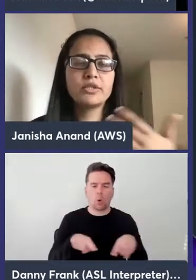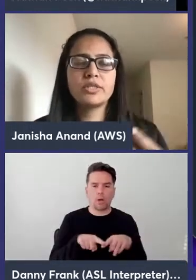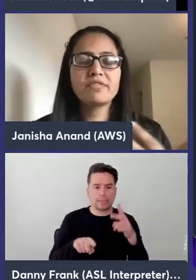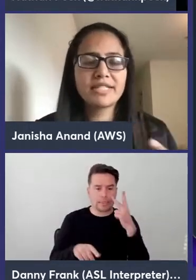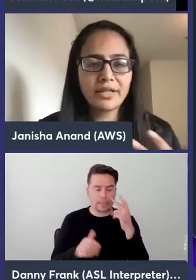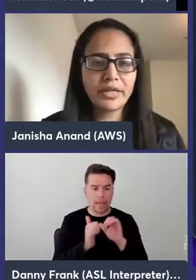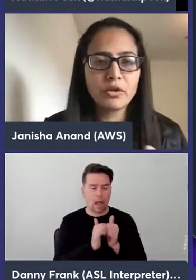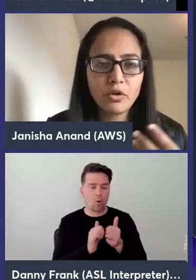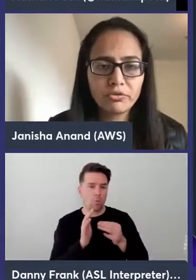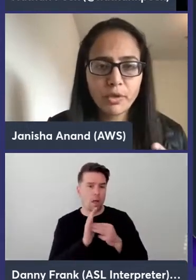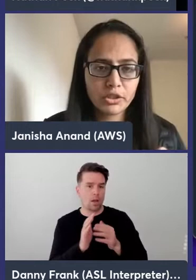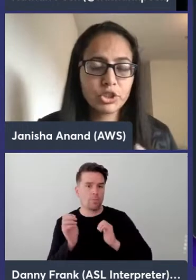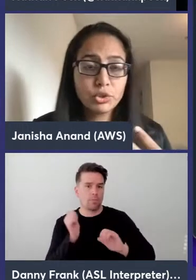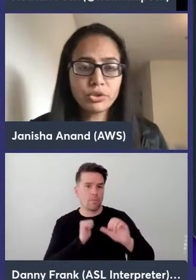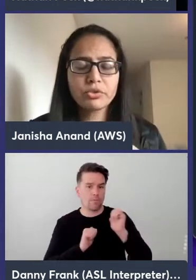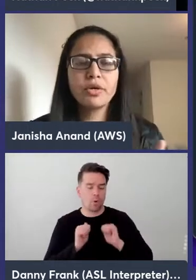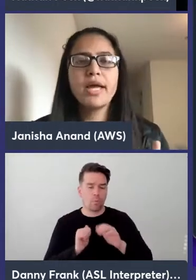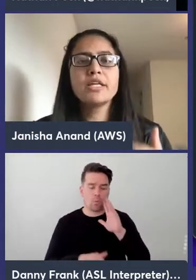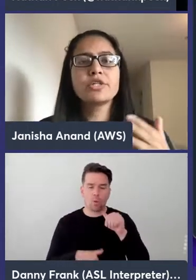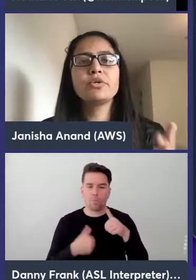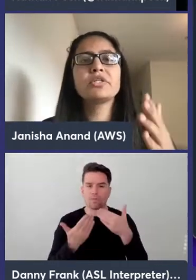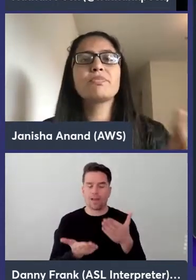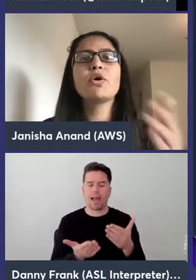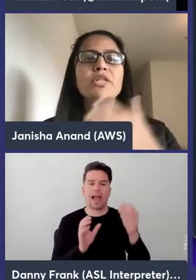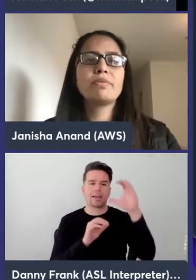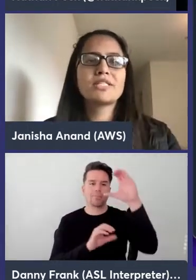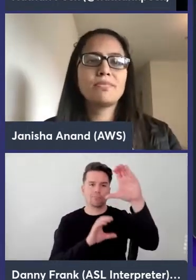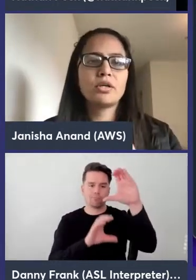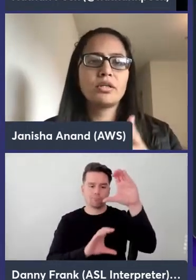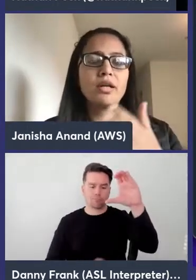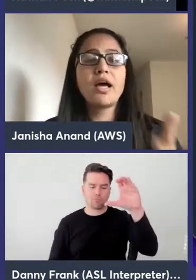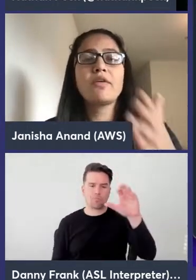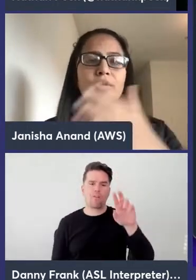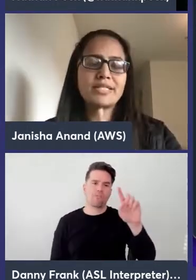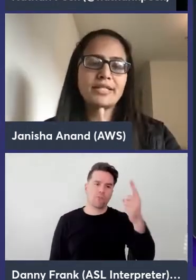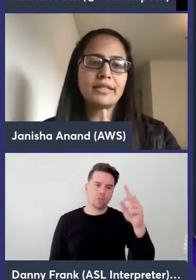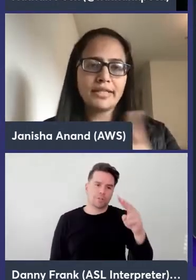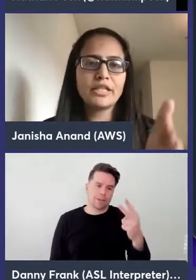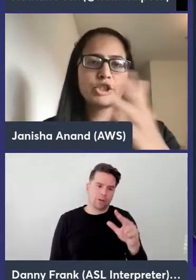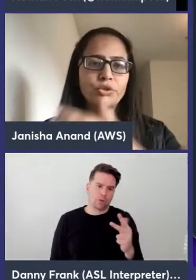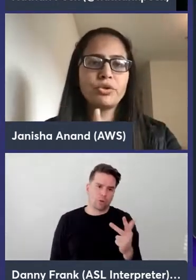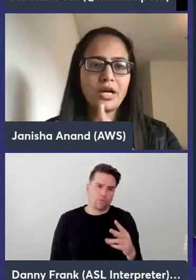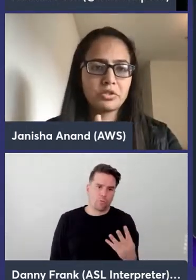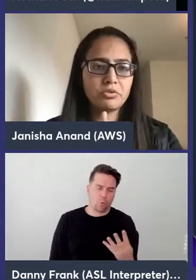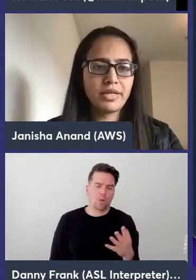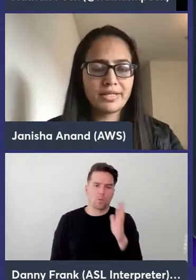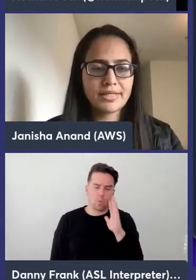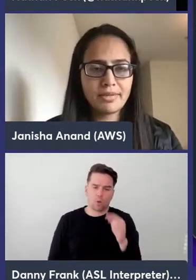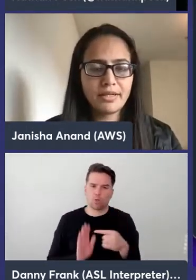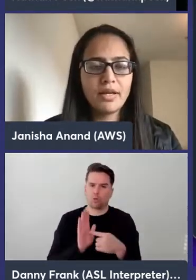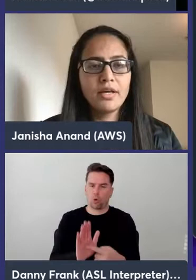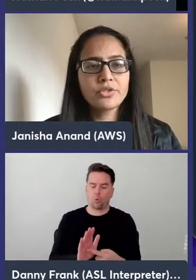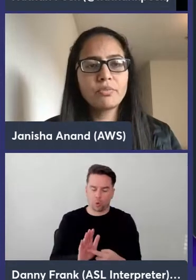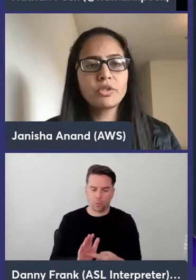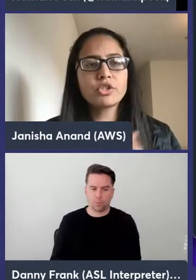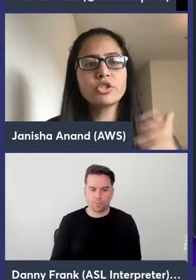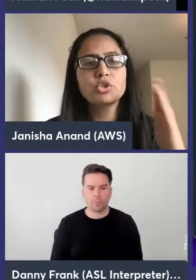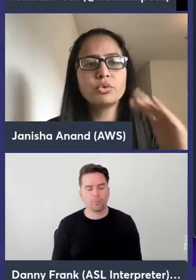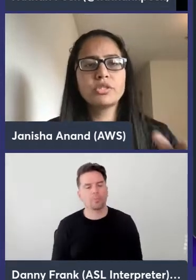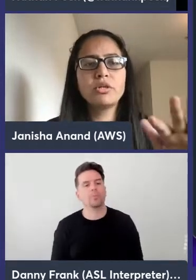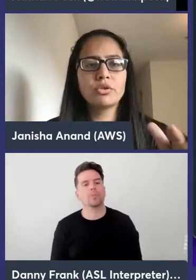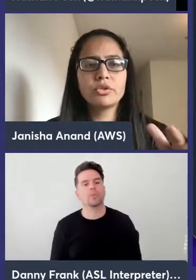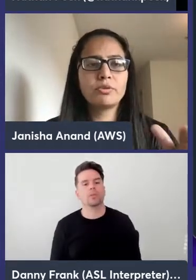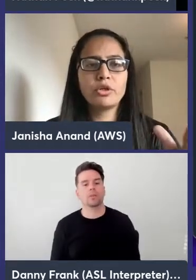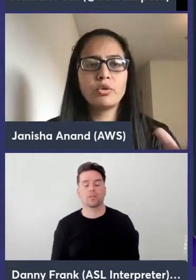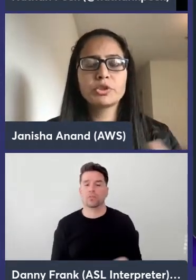it will give a stack rank of models to you, so you can deploy the best model with a single click. And I'll show you how to do that as well. So I'm going to just